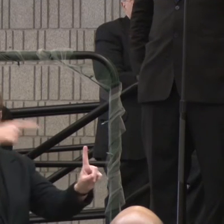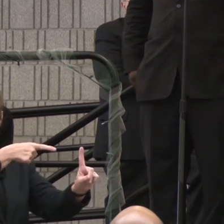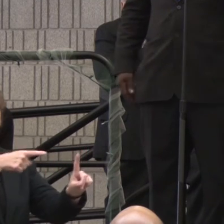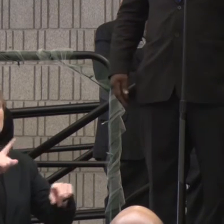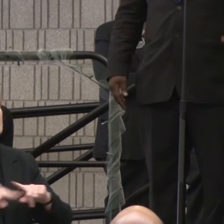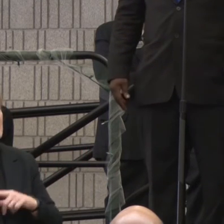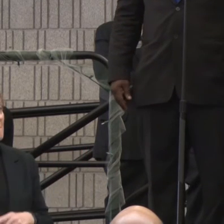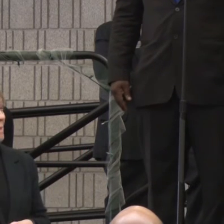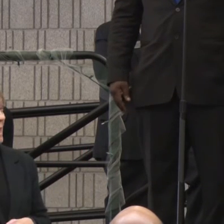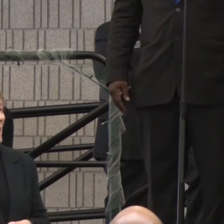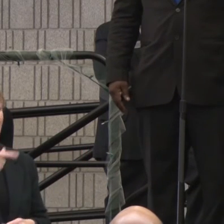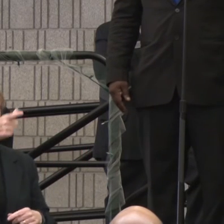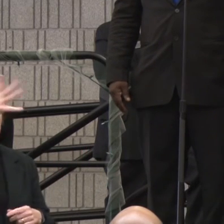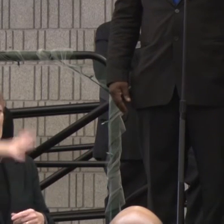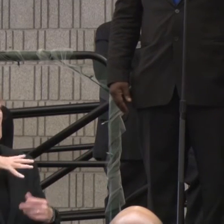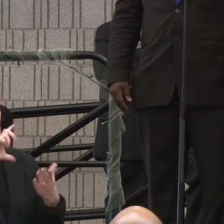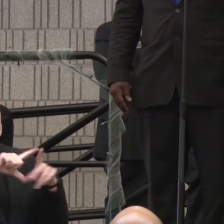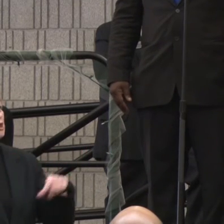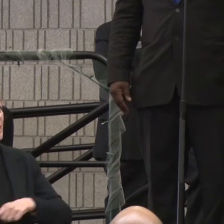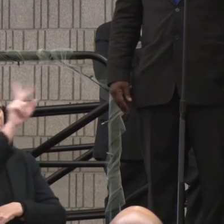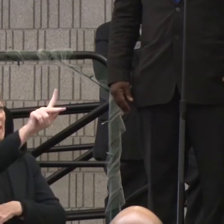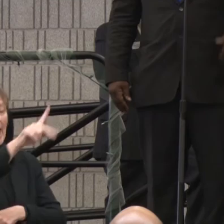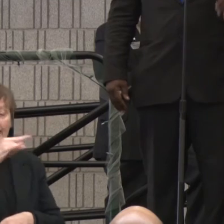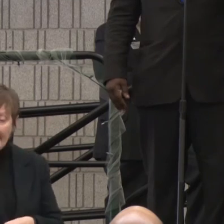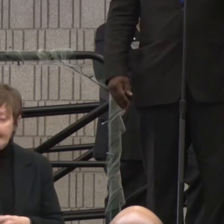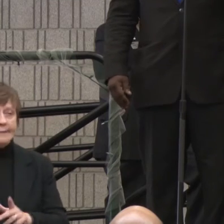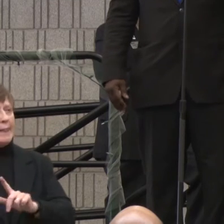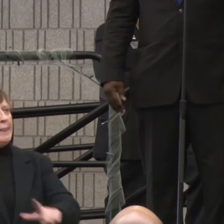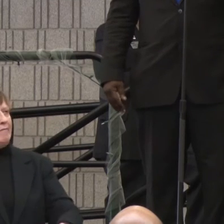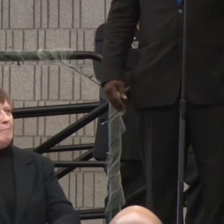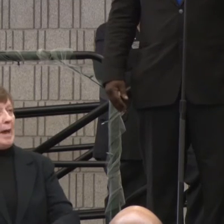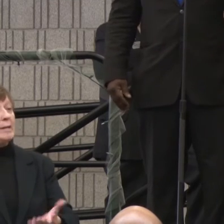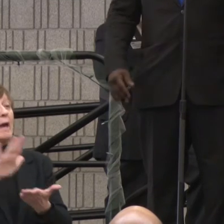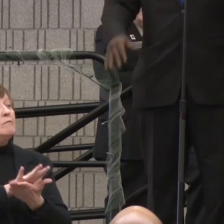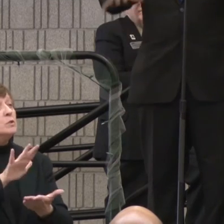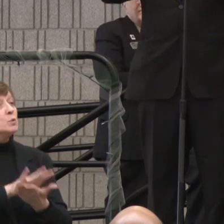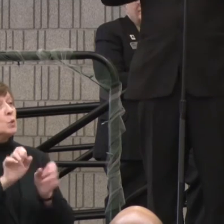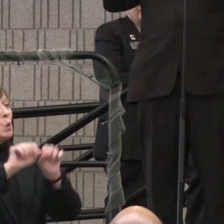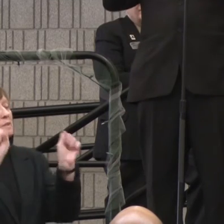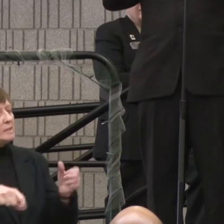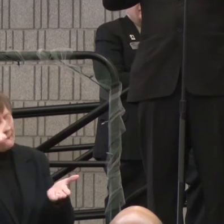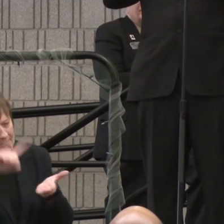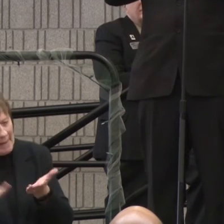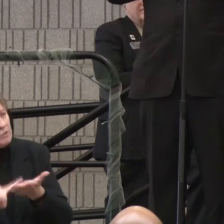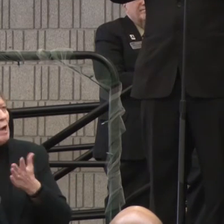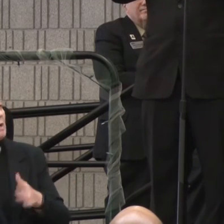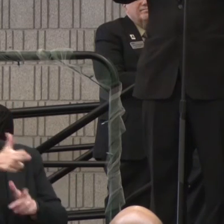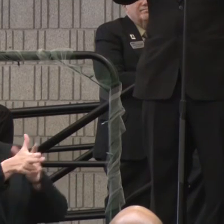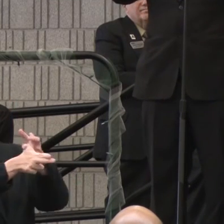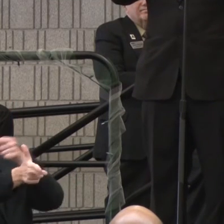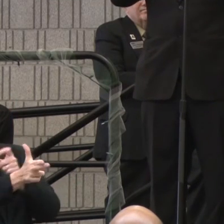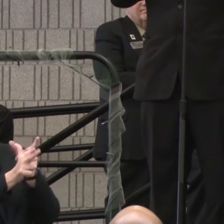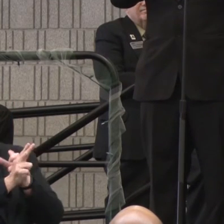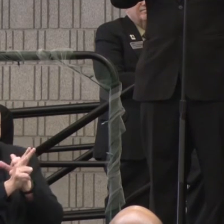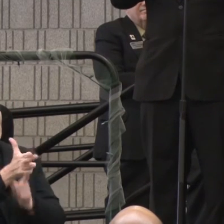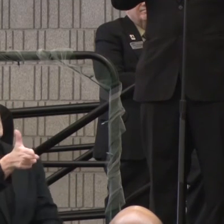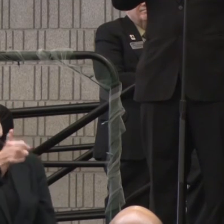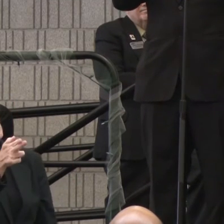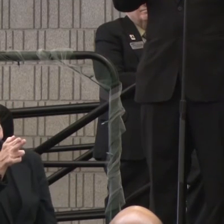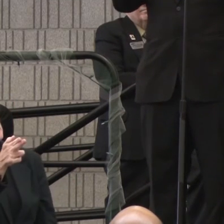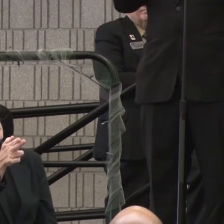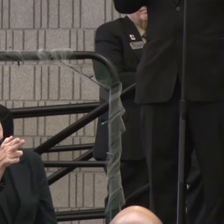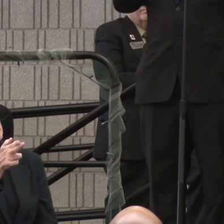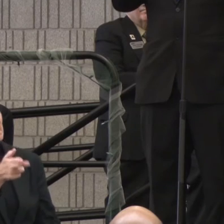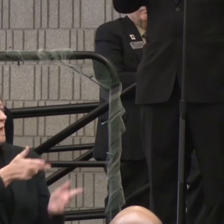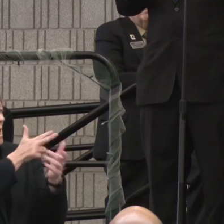get paid, the man wants his check back. Well, our kids get left back. And the school systems backtrack. Pull it back. And squeeze. Faster